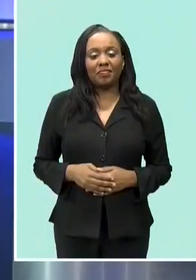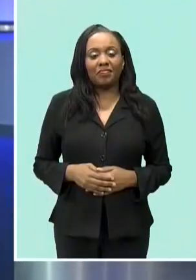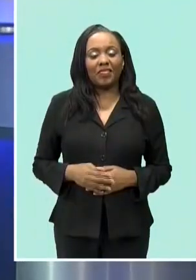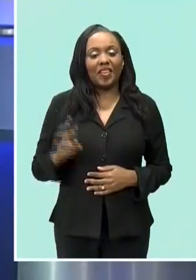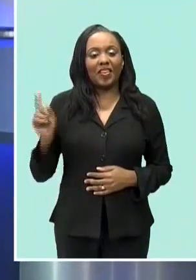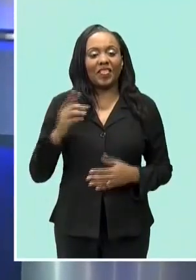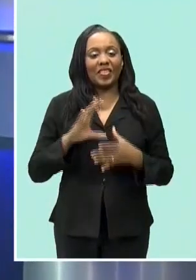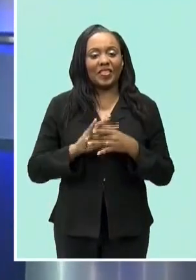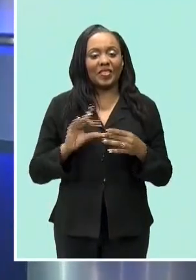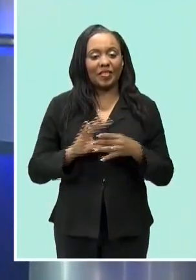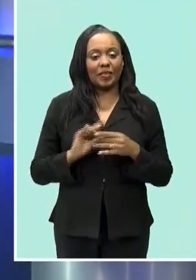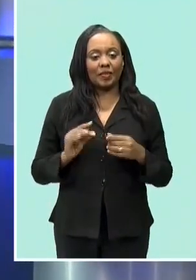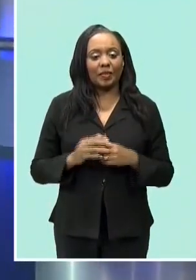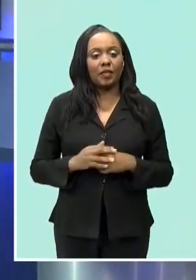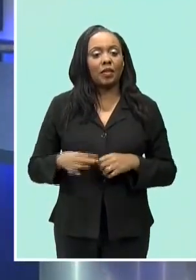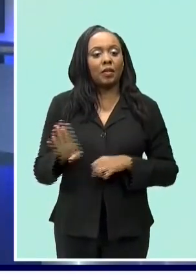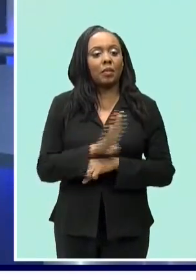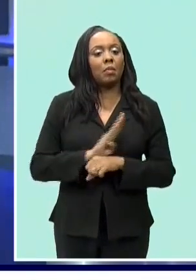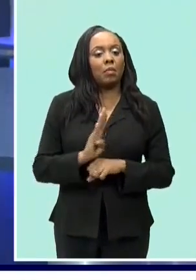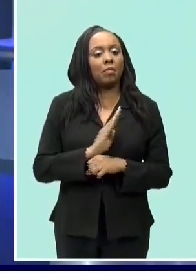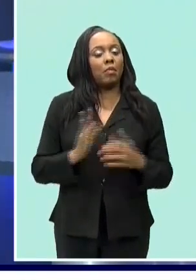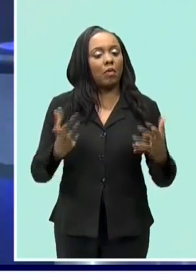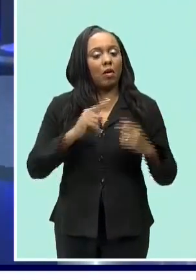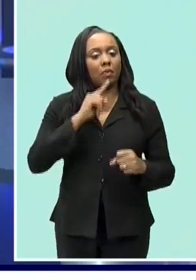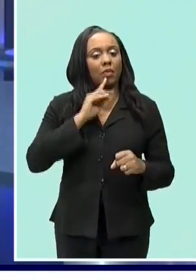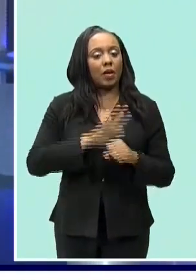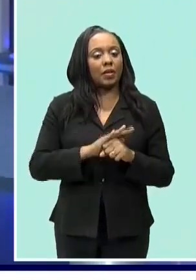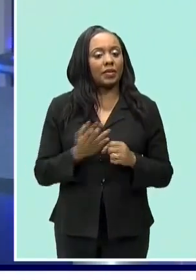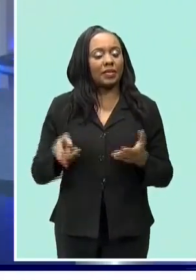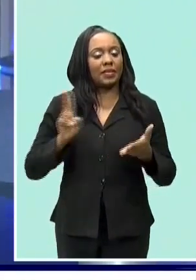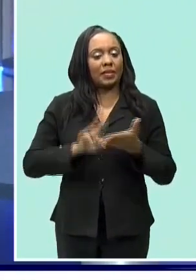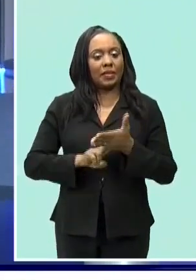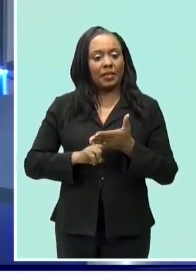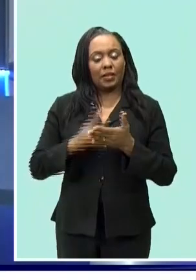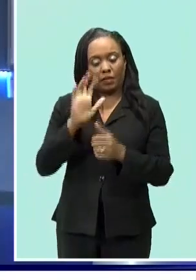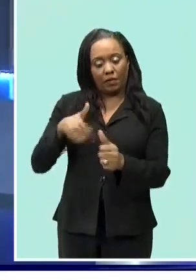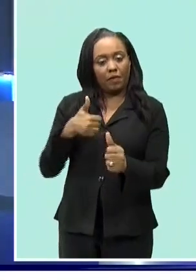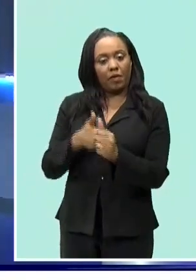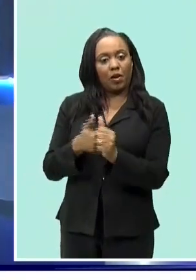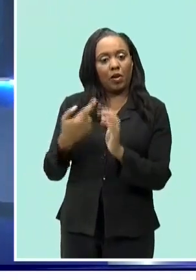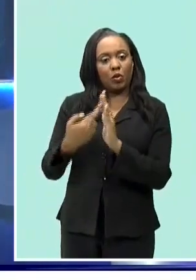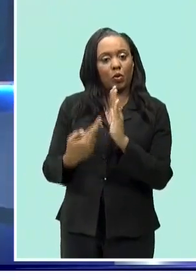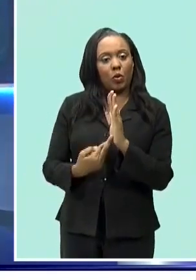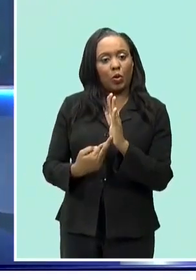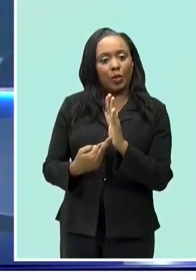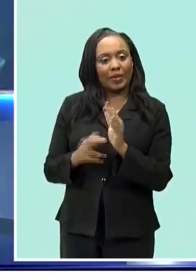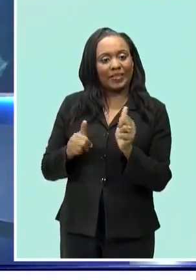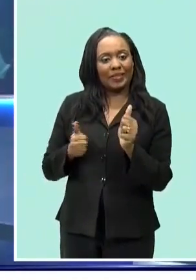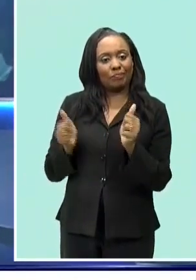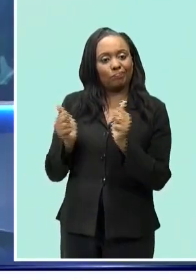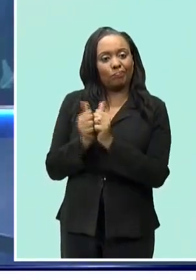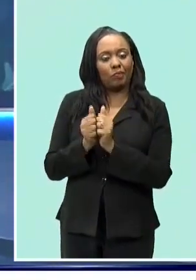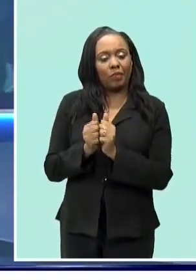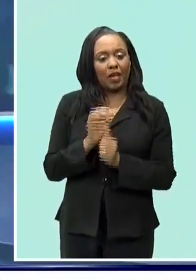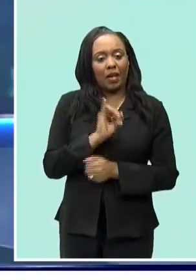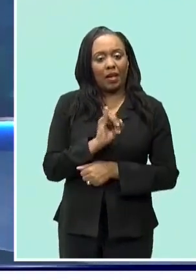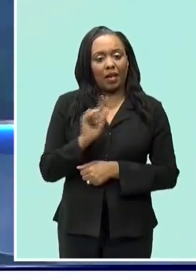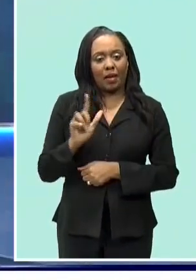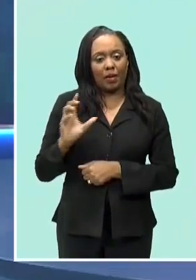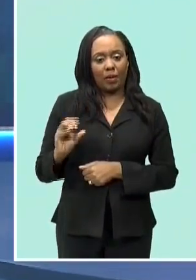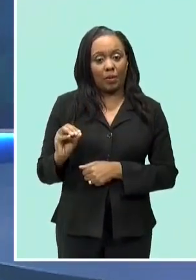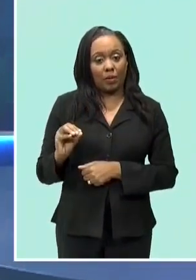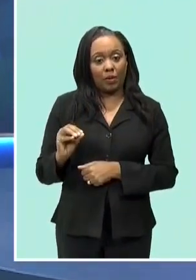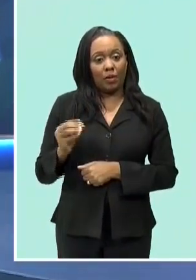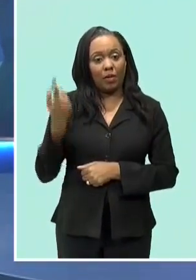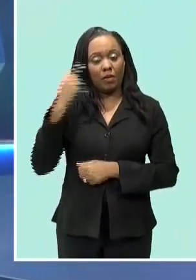And in our top story, Barbados is making another commitment to sign on to the International Labour Organization's Convention to protect the rights